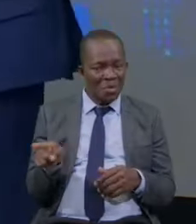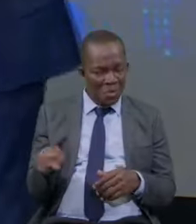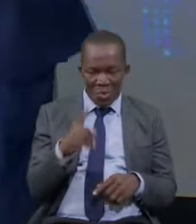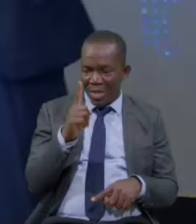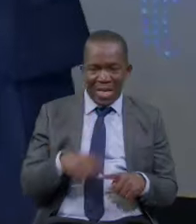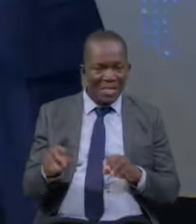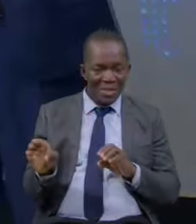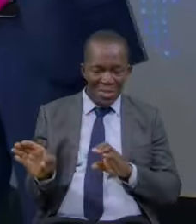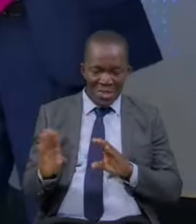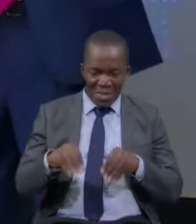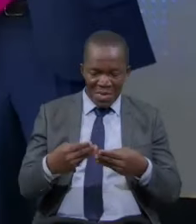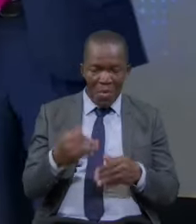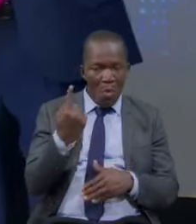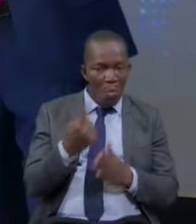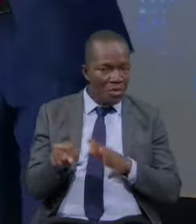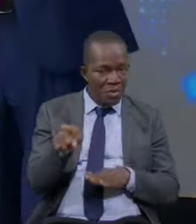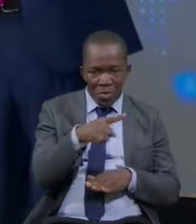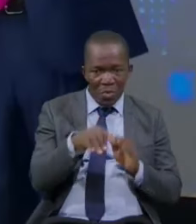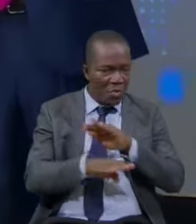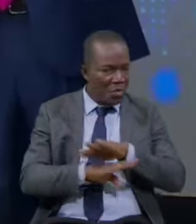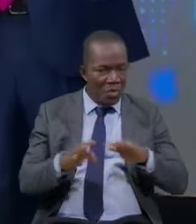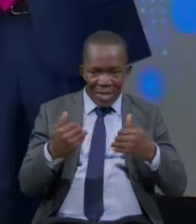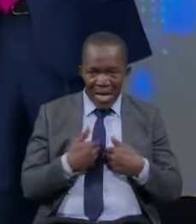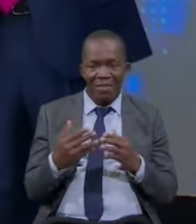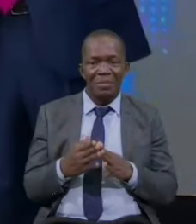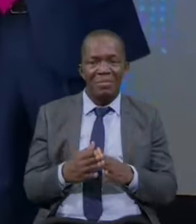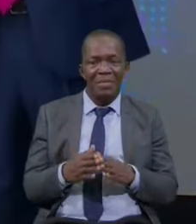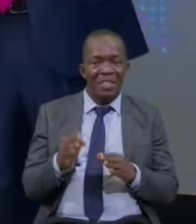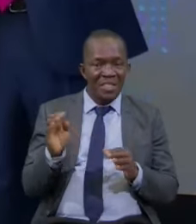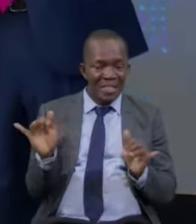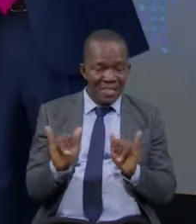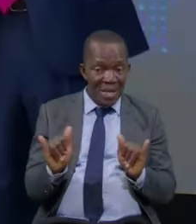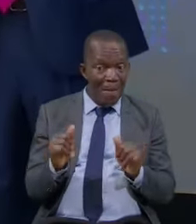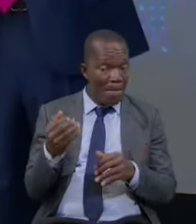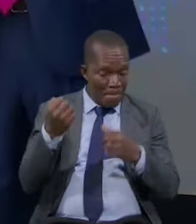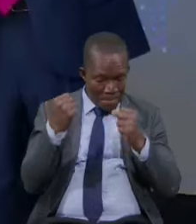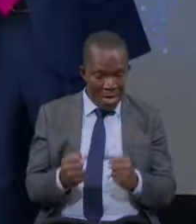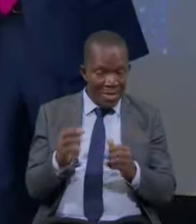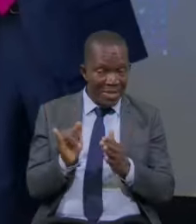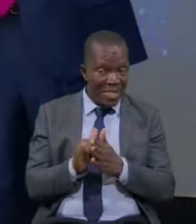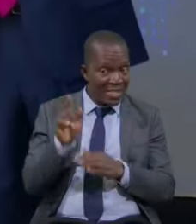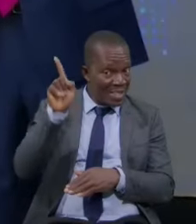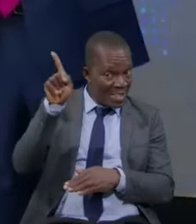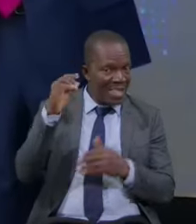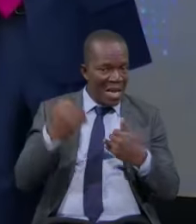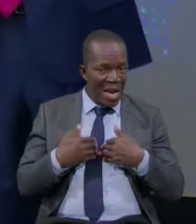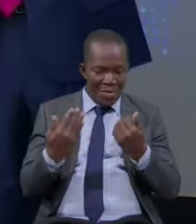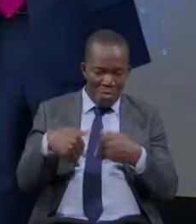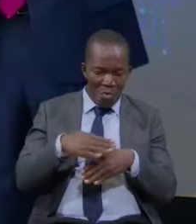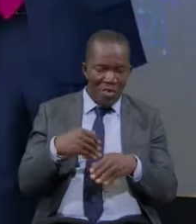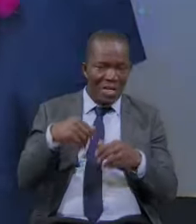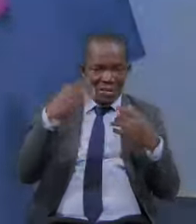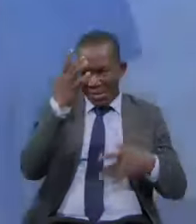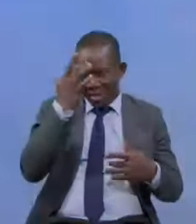The power he had over sin, over sickness, over Satan, over